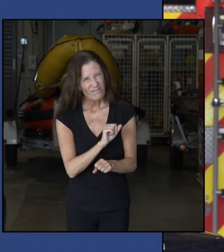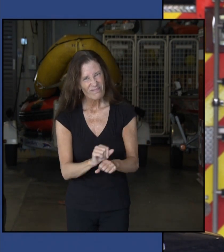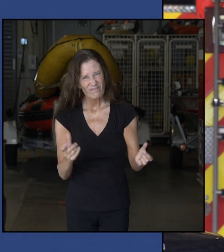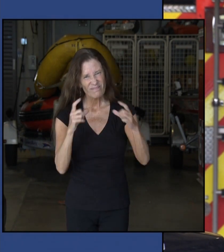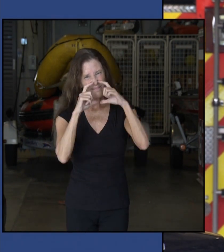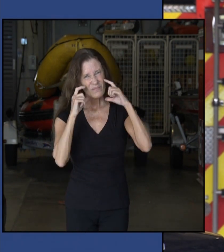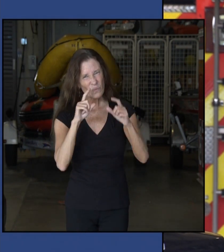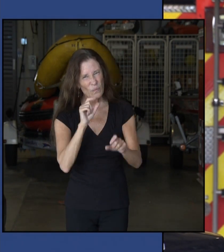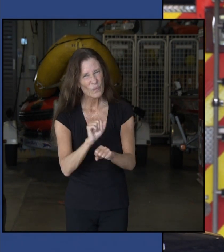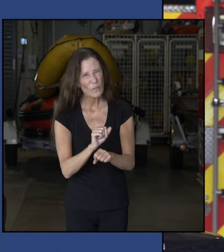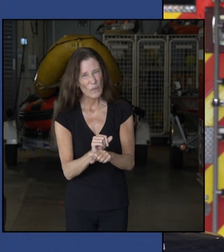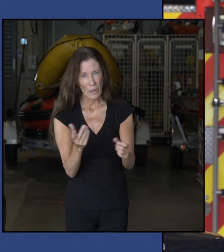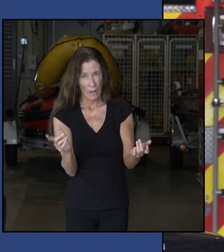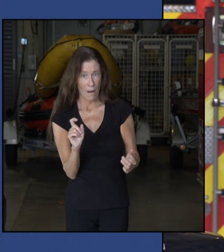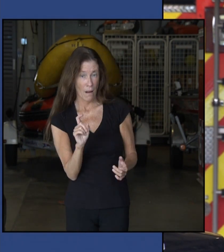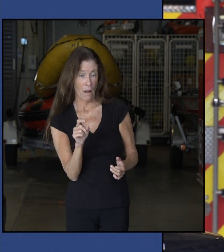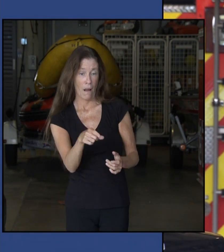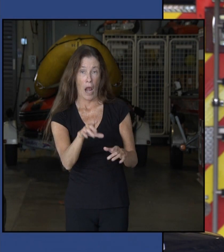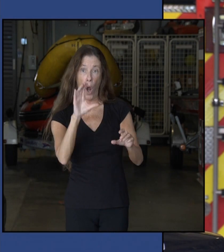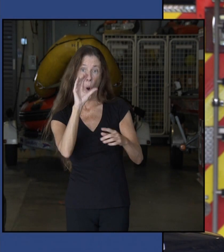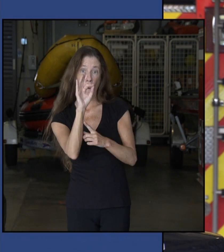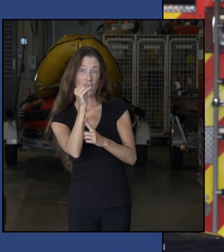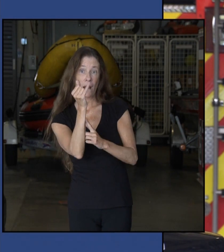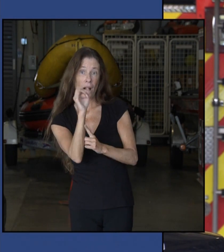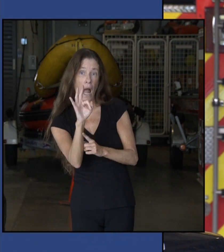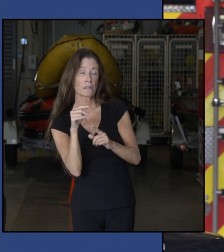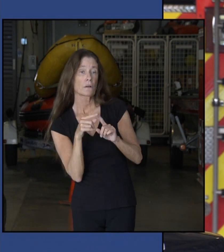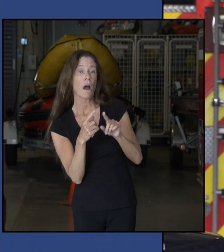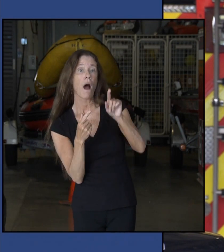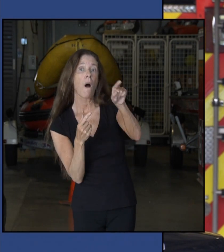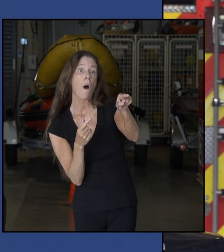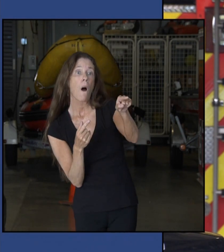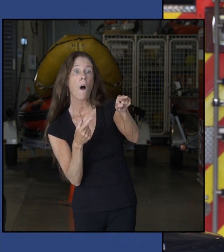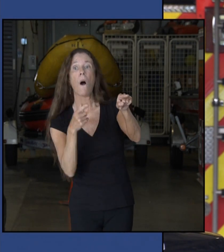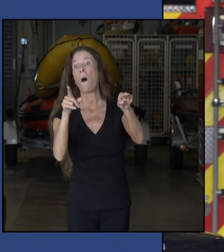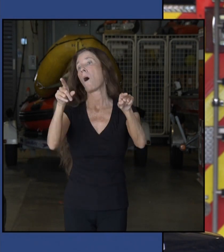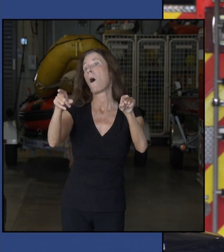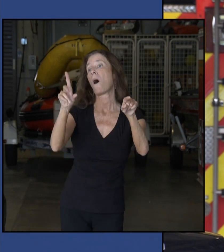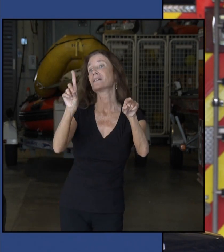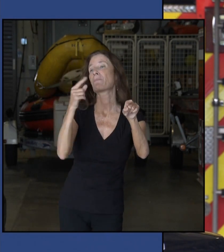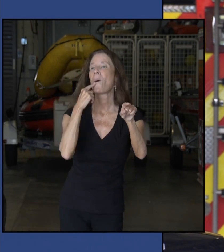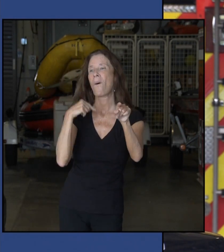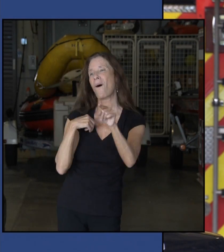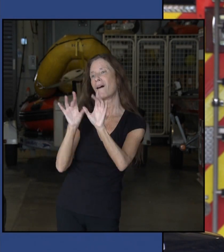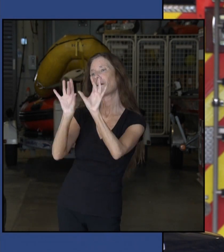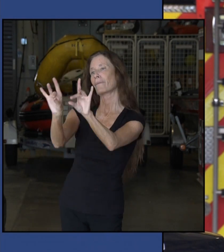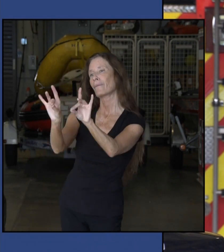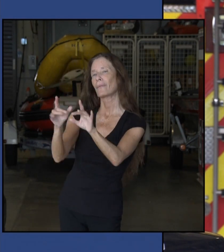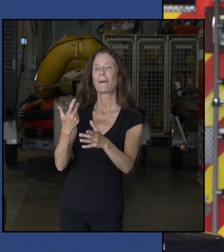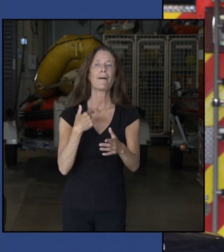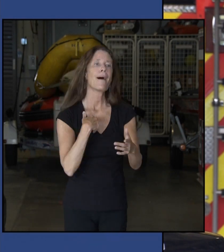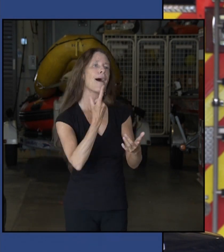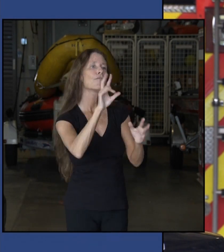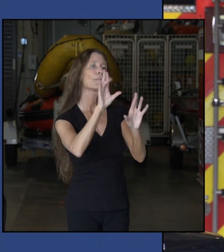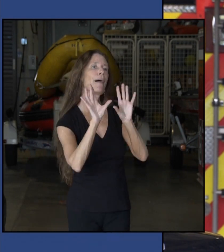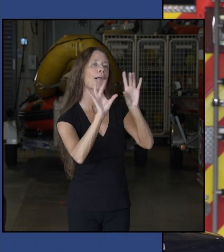you're a conservative, you're just as likely, all else being equal, to get this infection as if you're a liberal